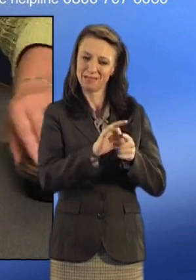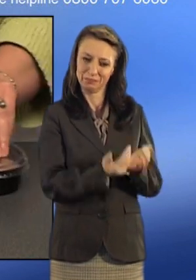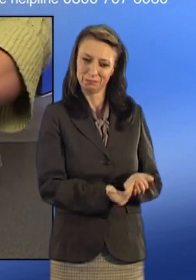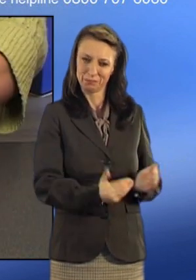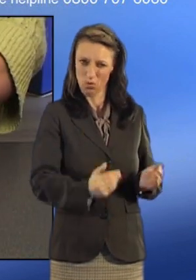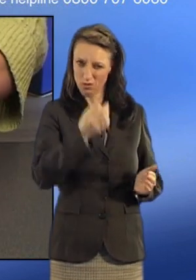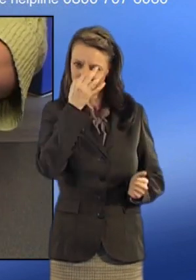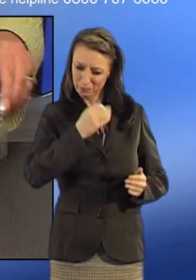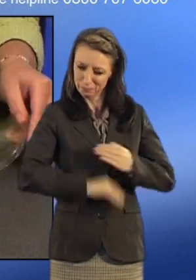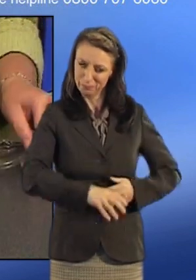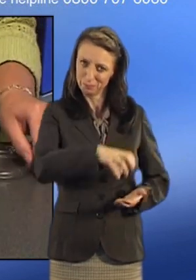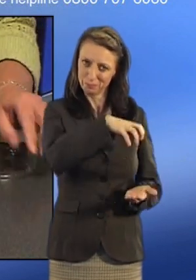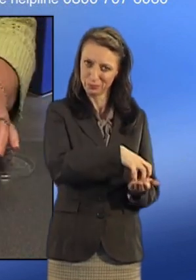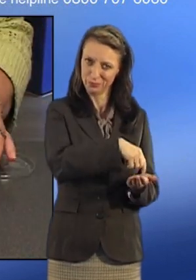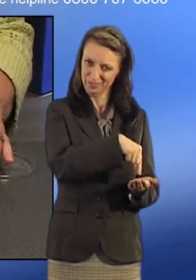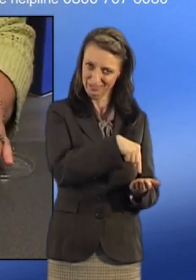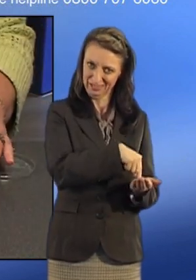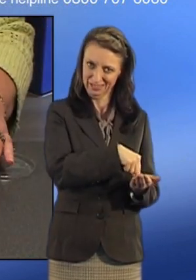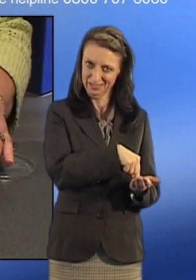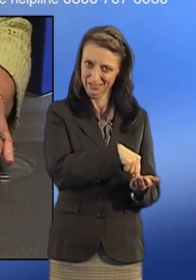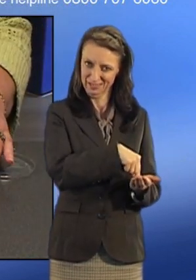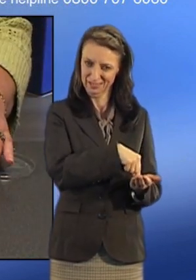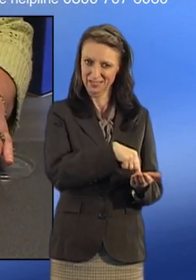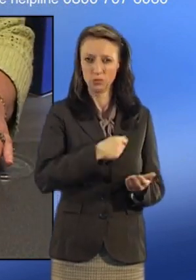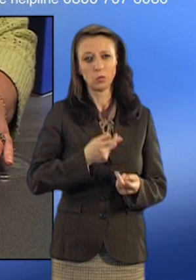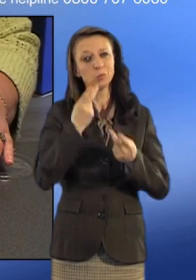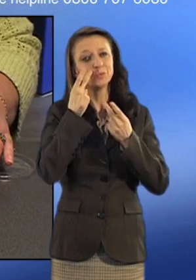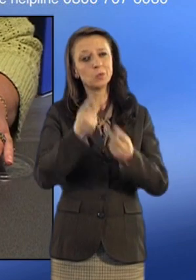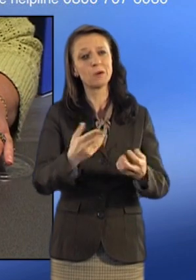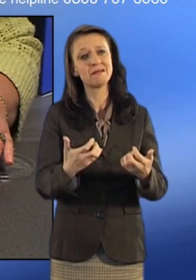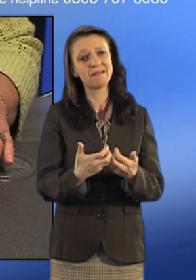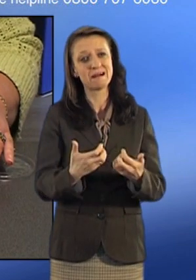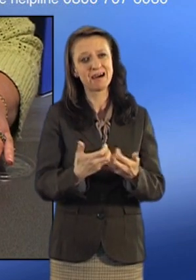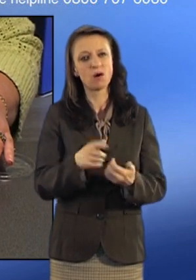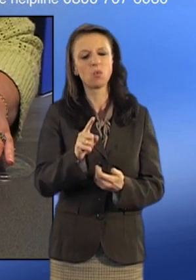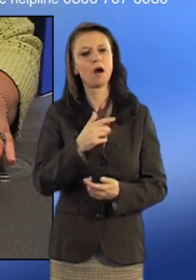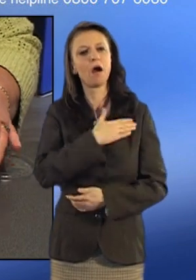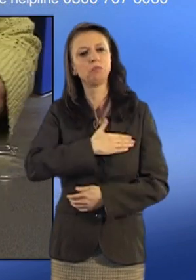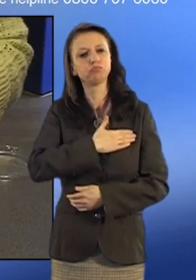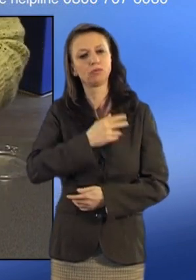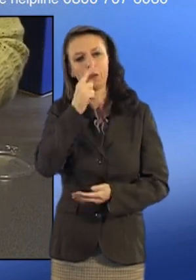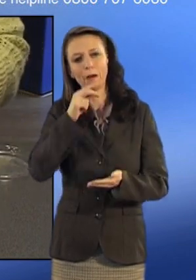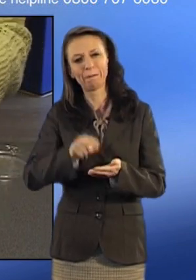As this is a demonstration, I'm using a brown paste.